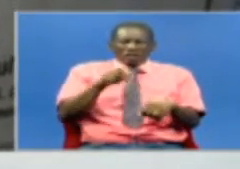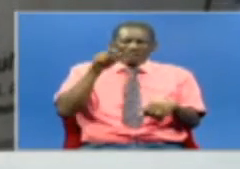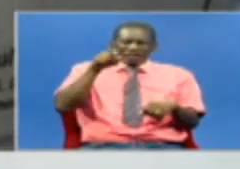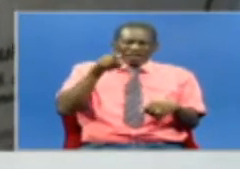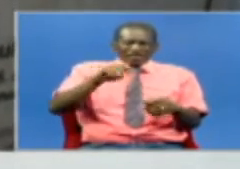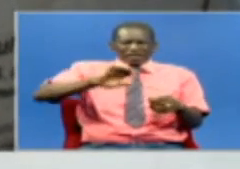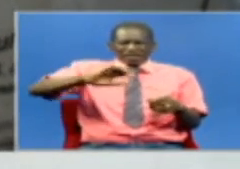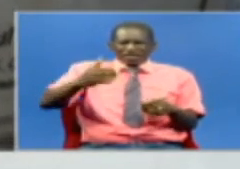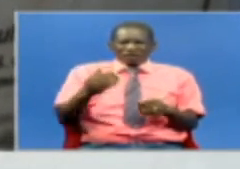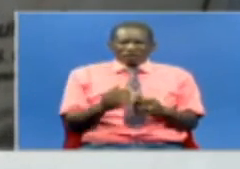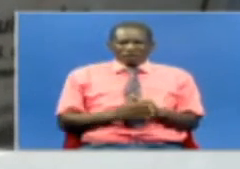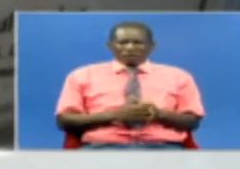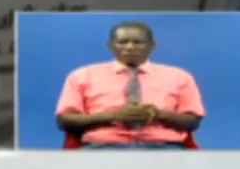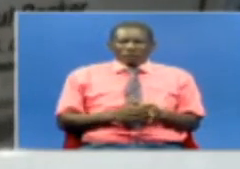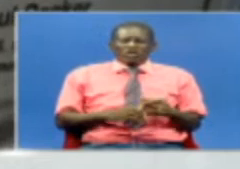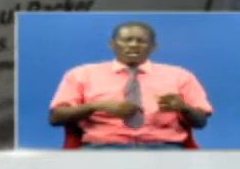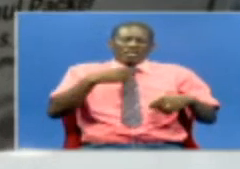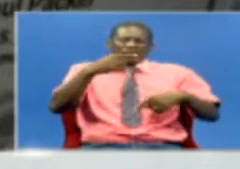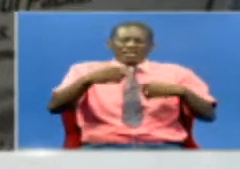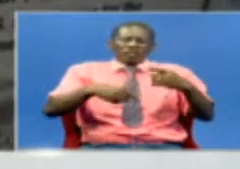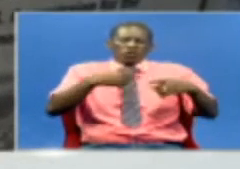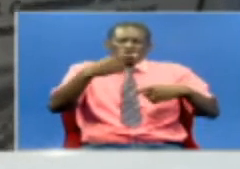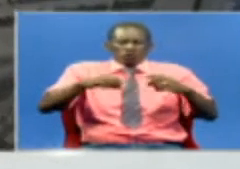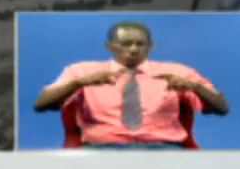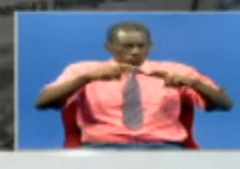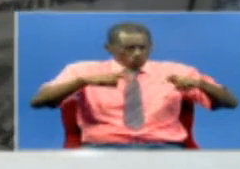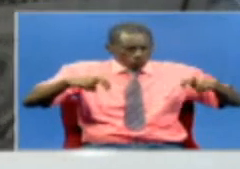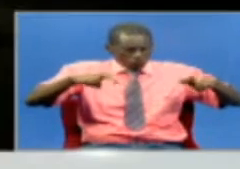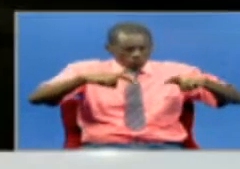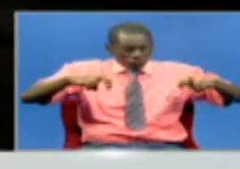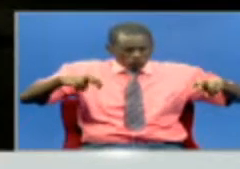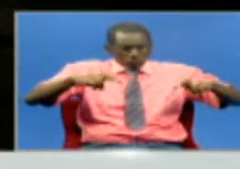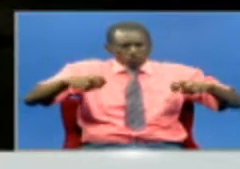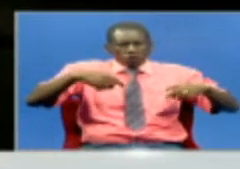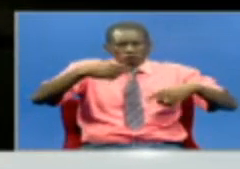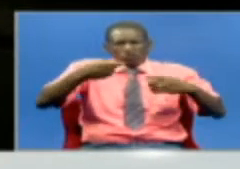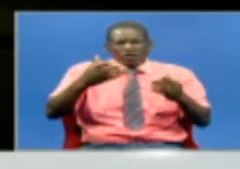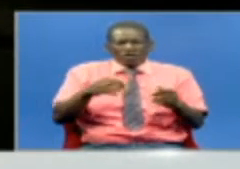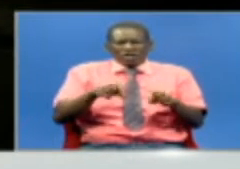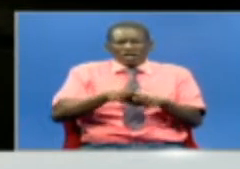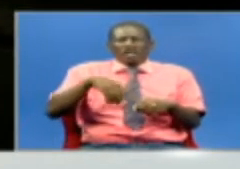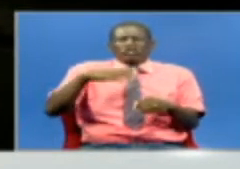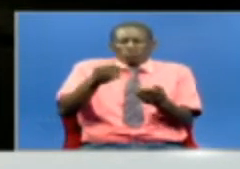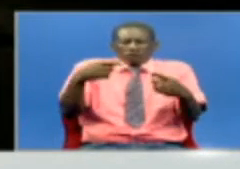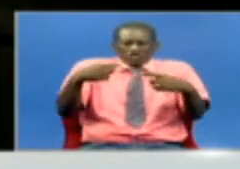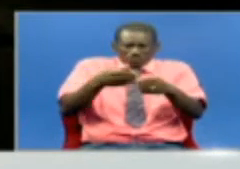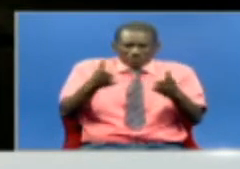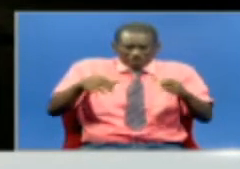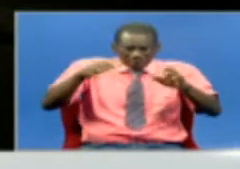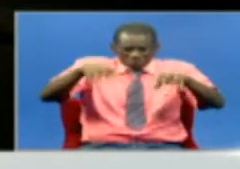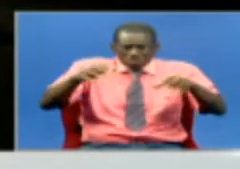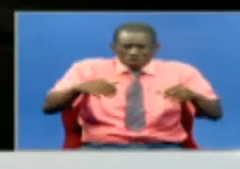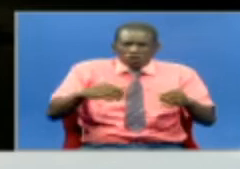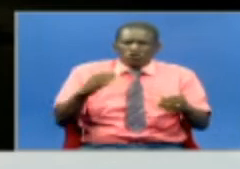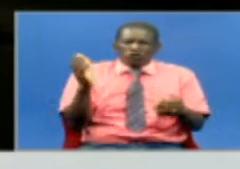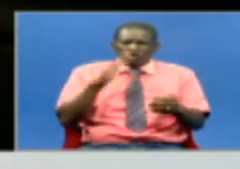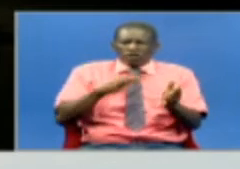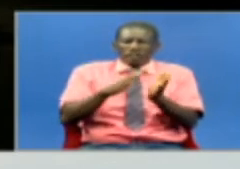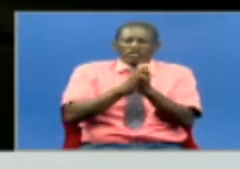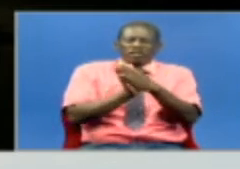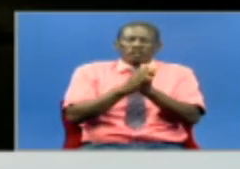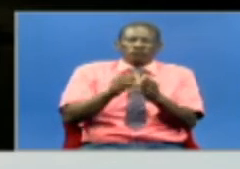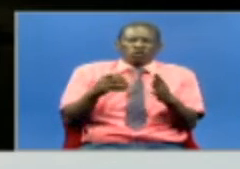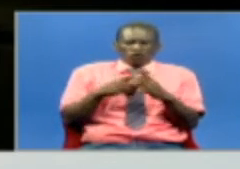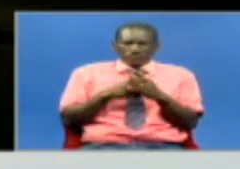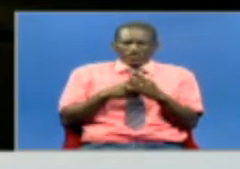city, there is ongoing archaeological excavations as more pieces are dug up to complete the story of the beginning